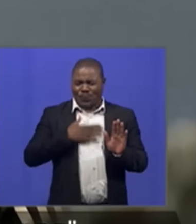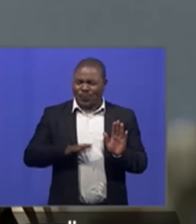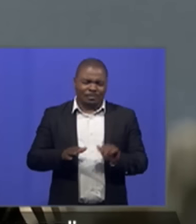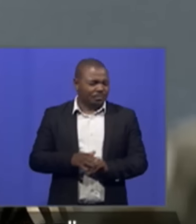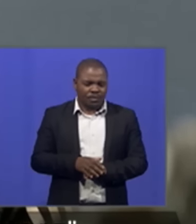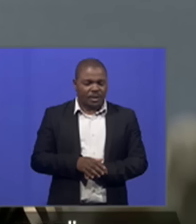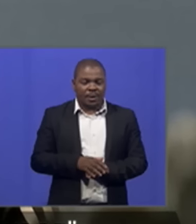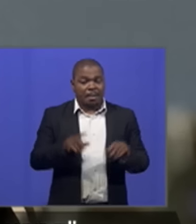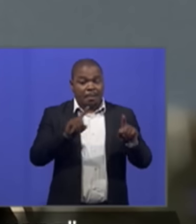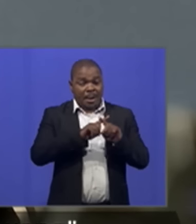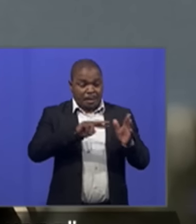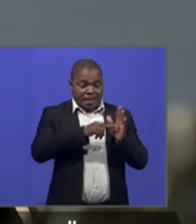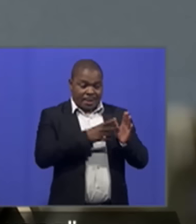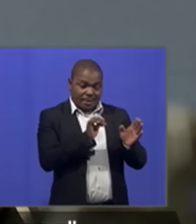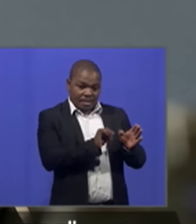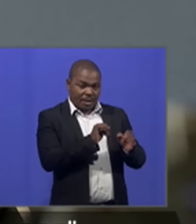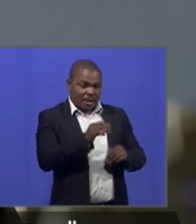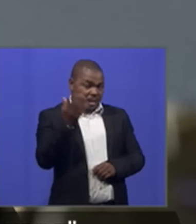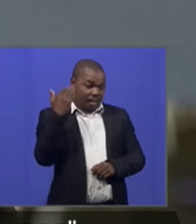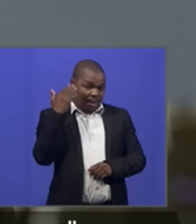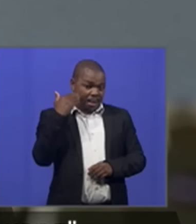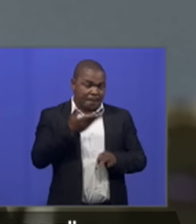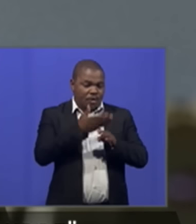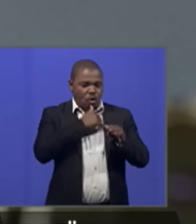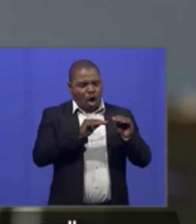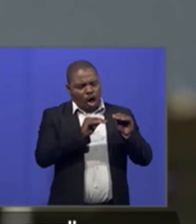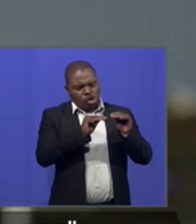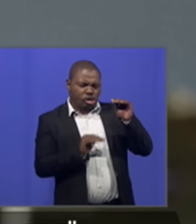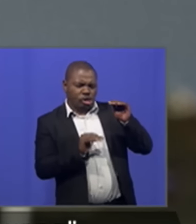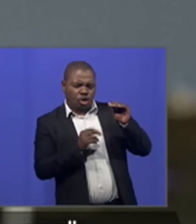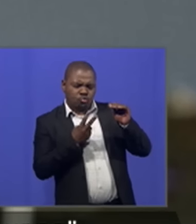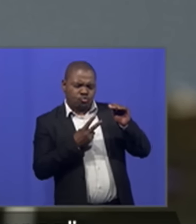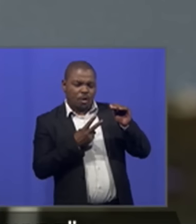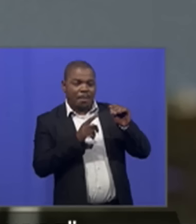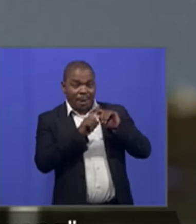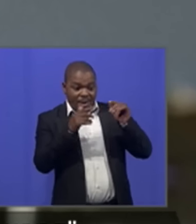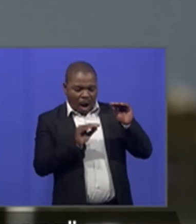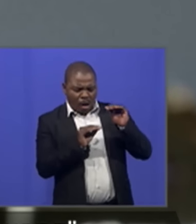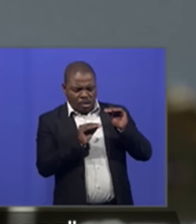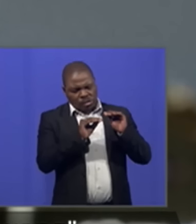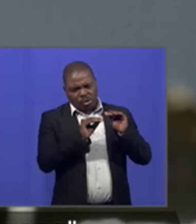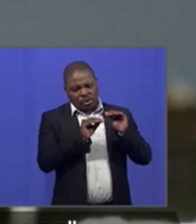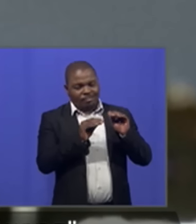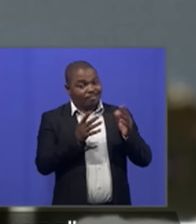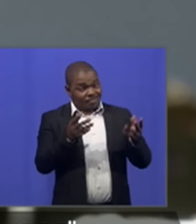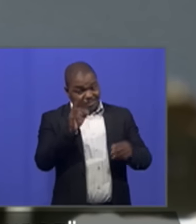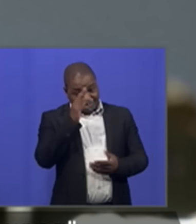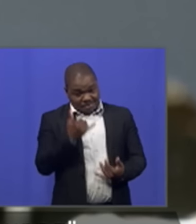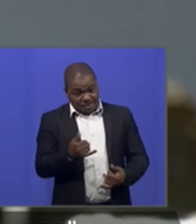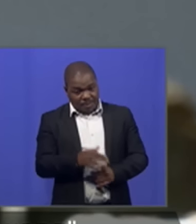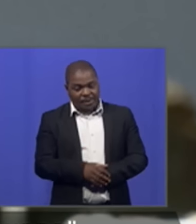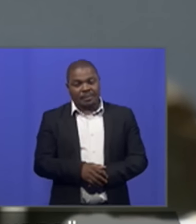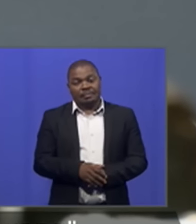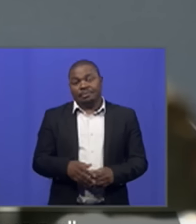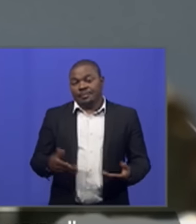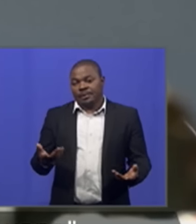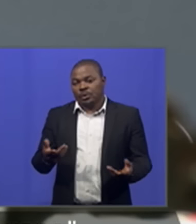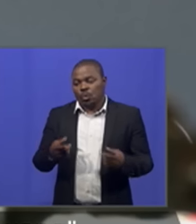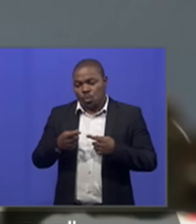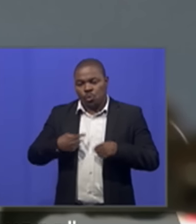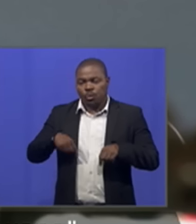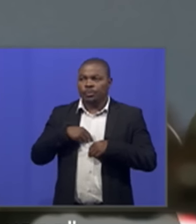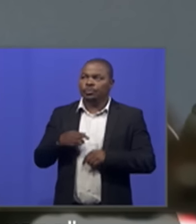the club has, remember the gap that was before and remember the gap that is now. And all other metrics, we don't look